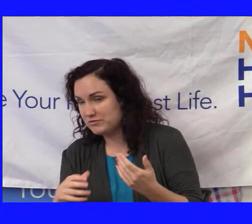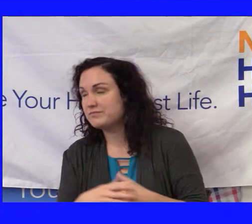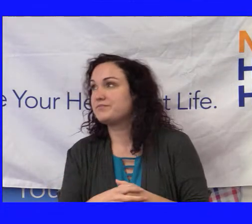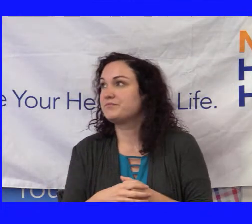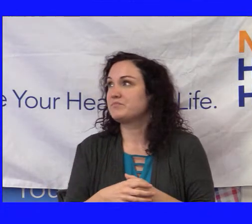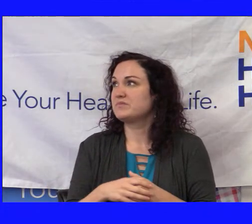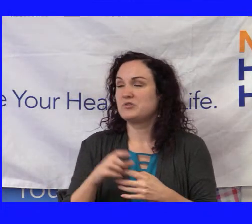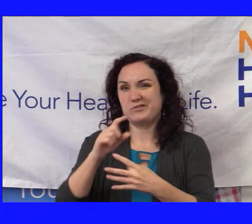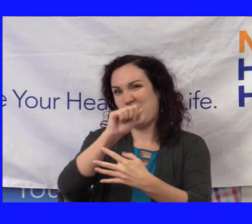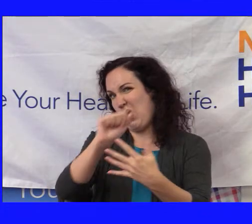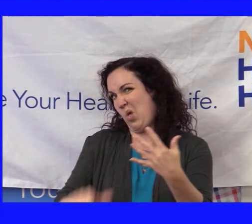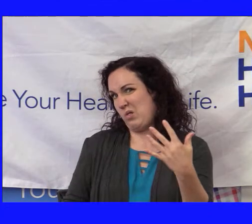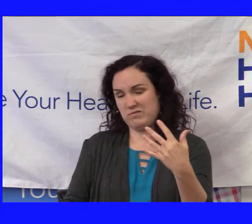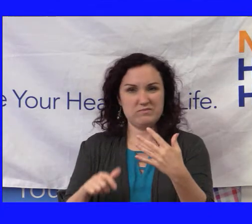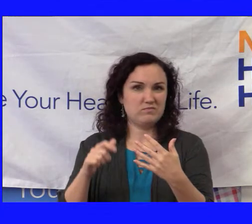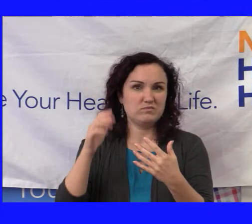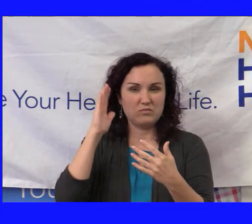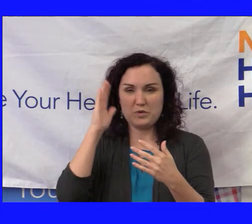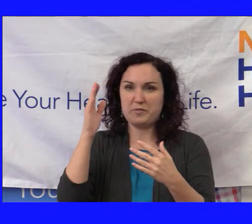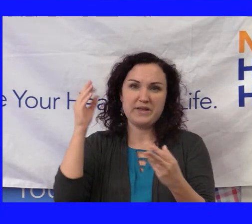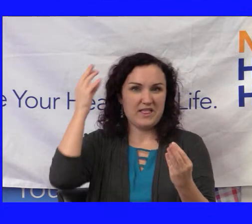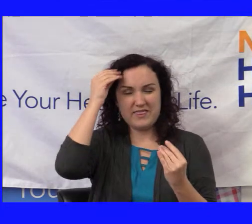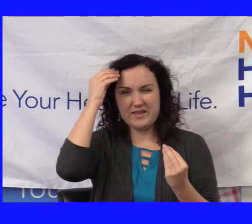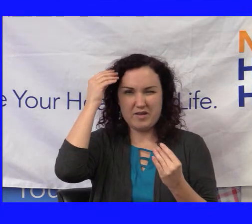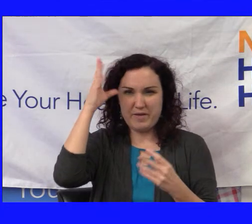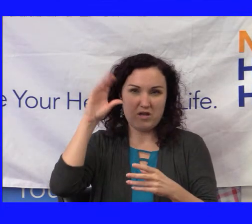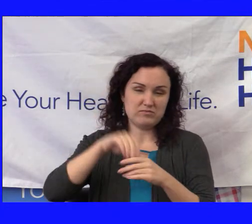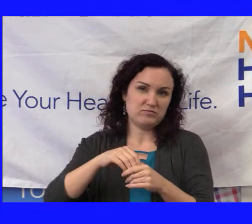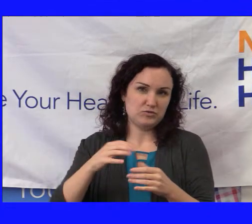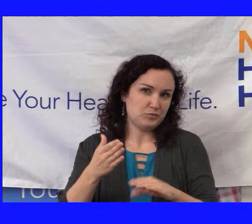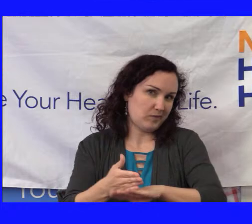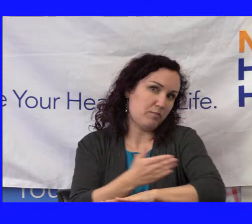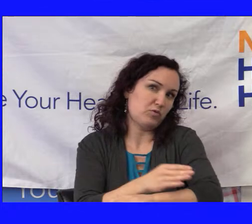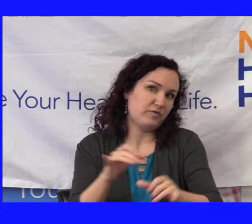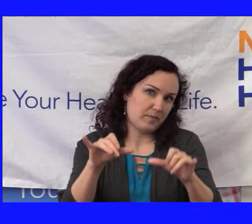all areas that we will be considering in thinking about our metrics.